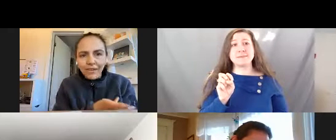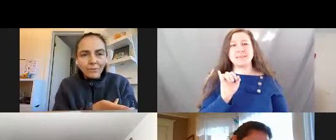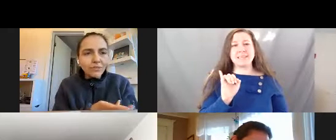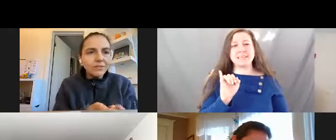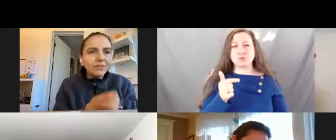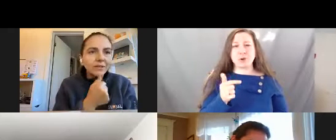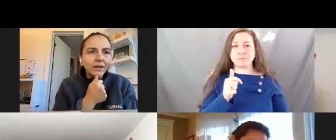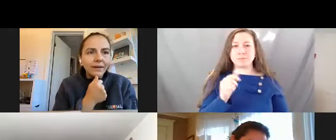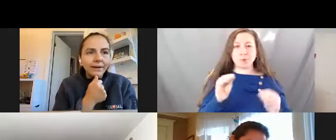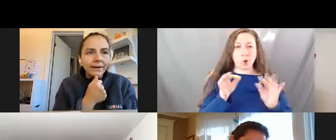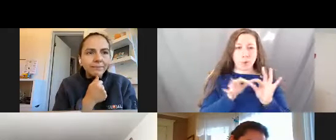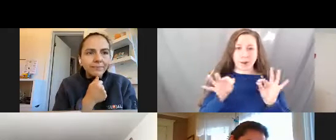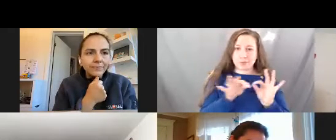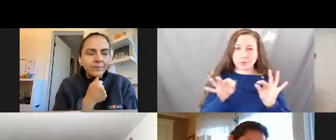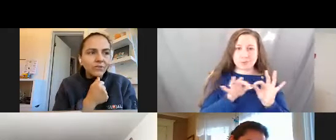allow for captions,